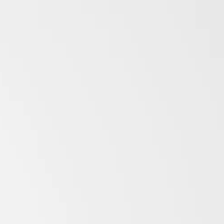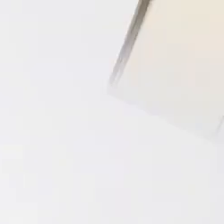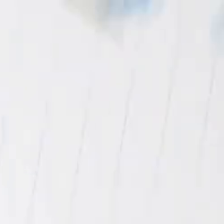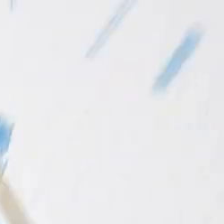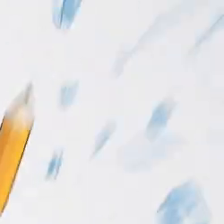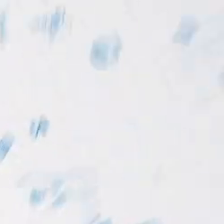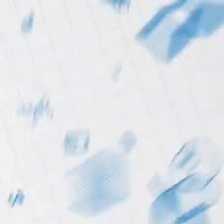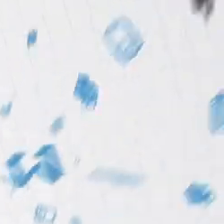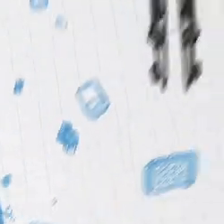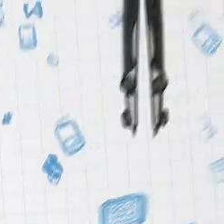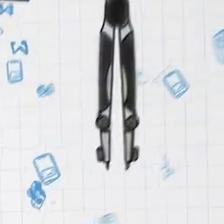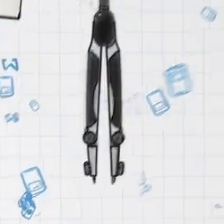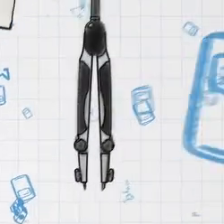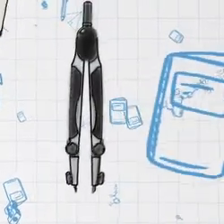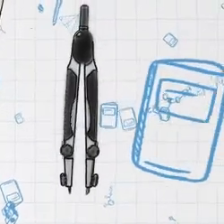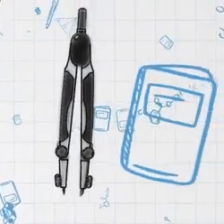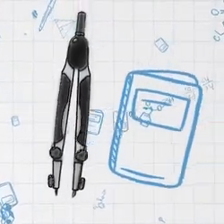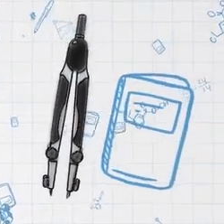Zoshi.